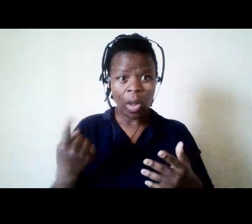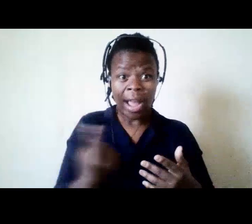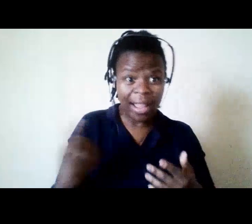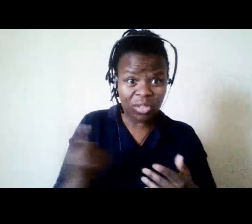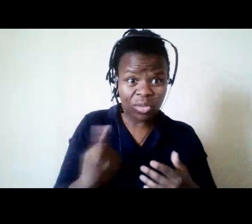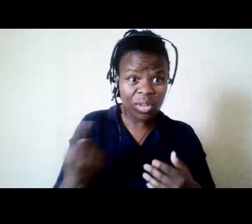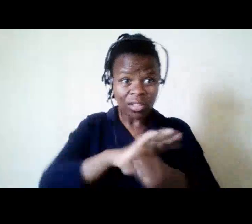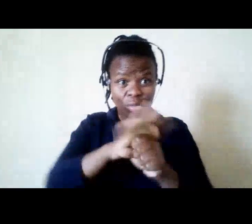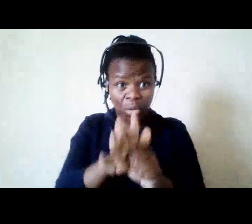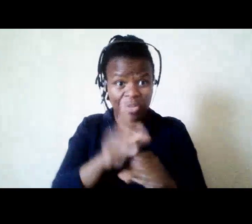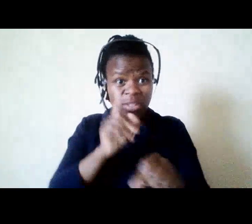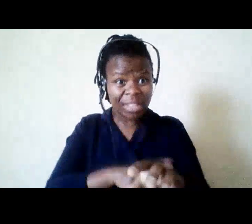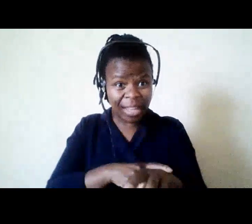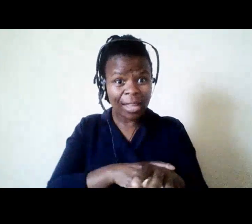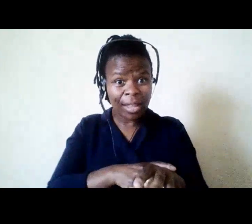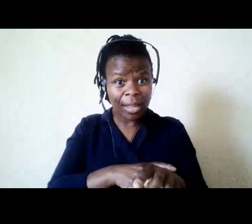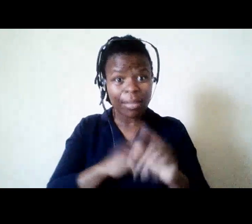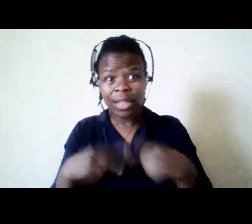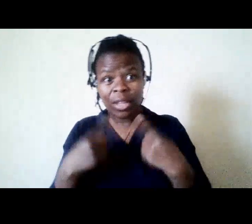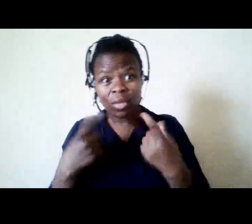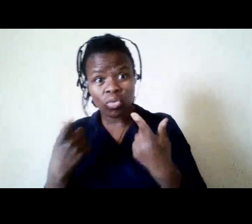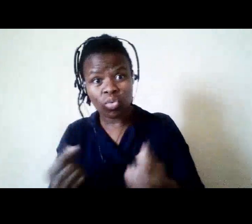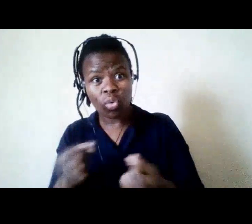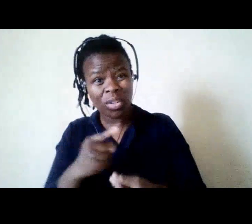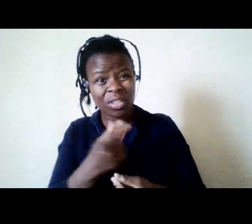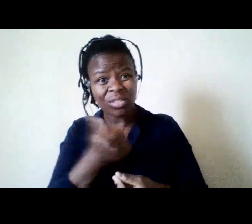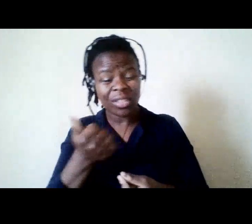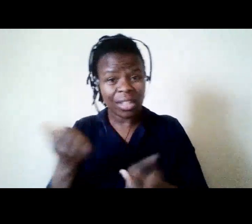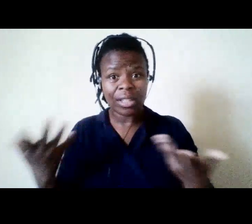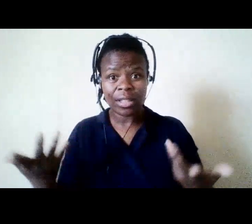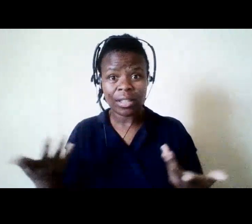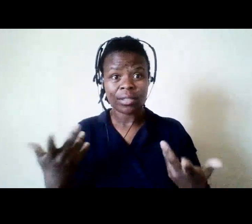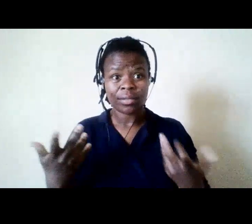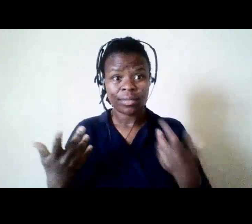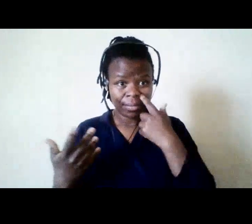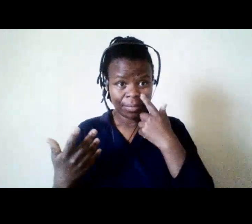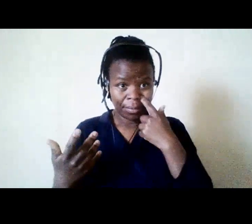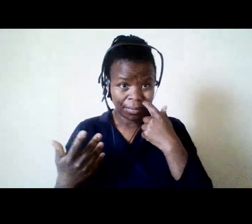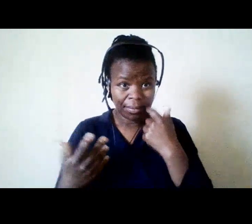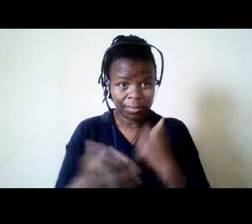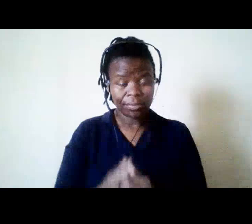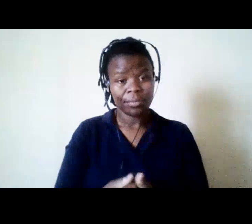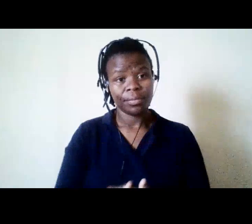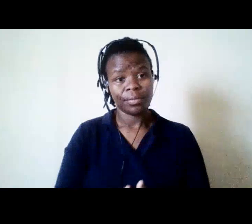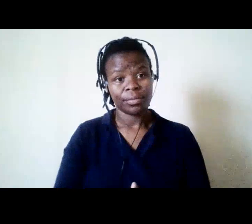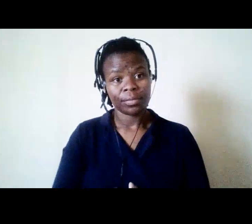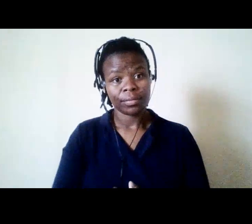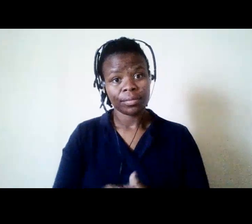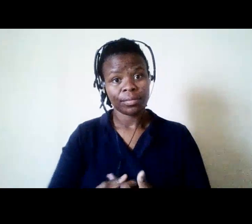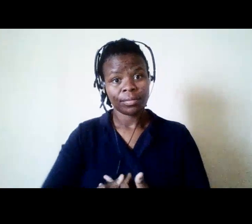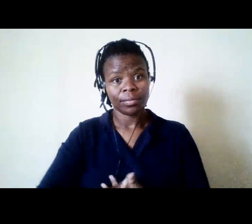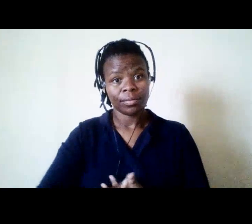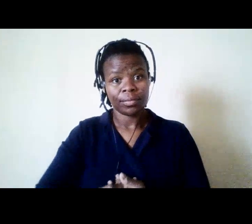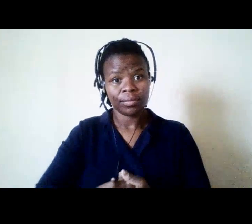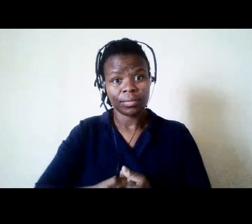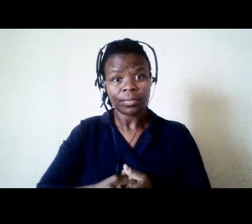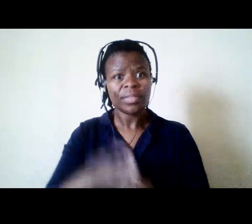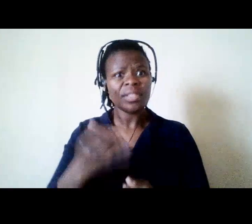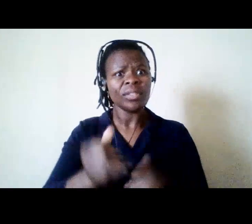Yes. When you couldn't do the things you love, the things you love to do, even going to the stores, going to see your friends. Now, this